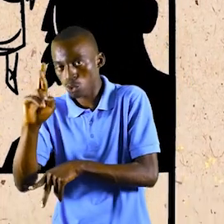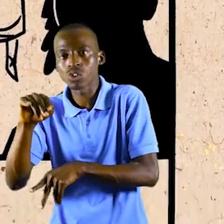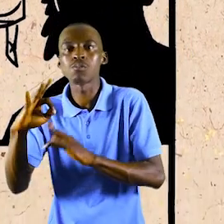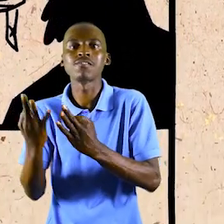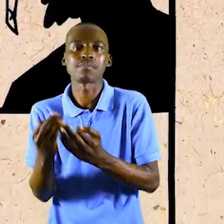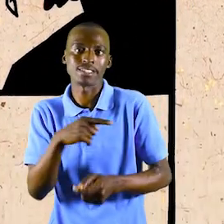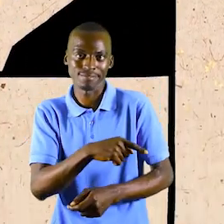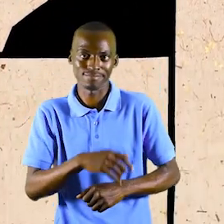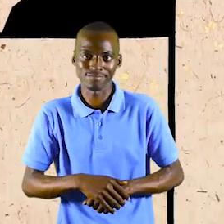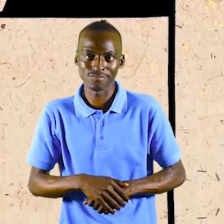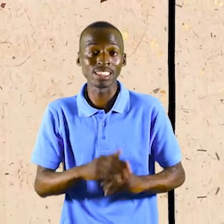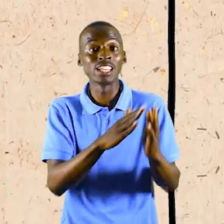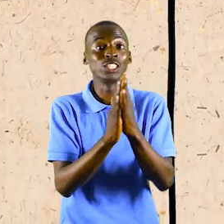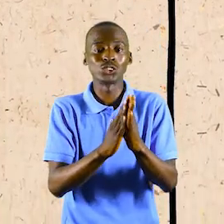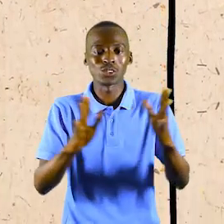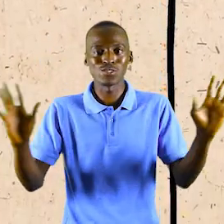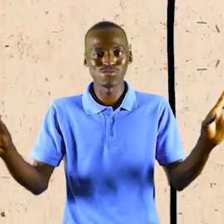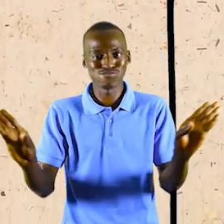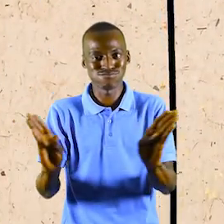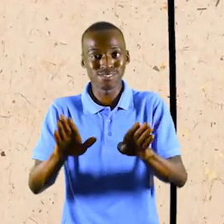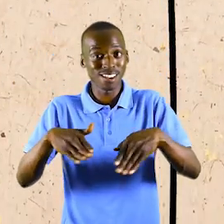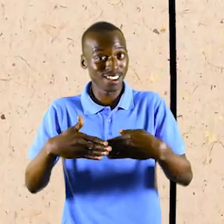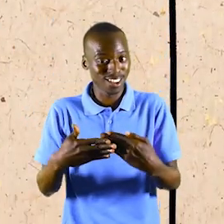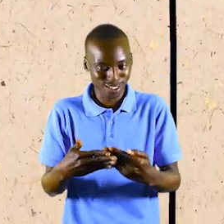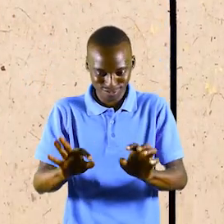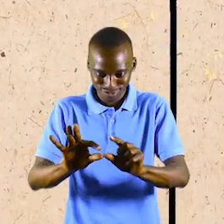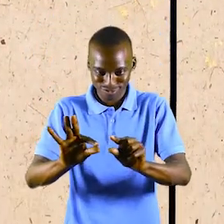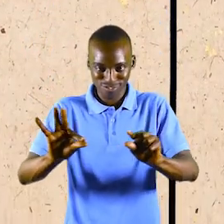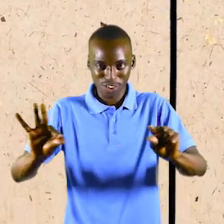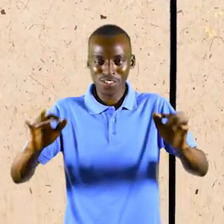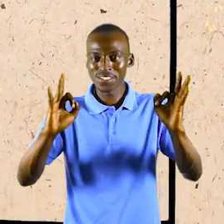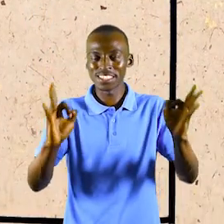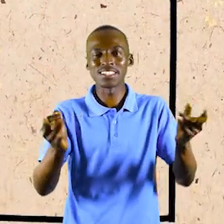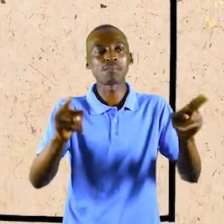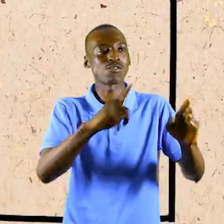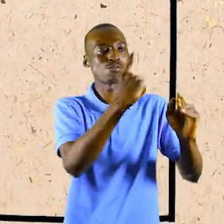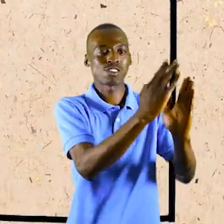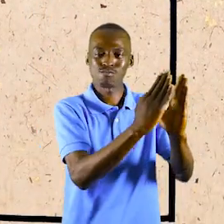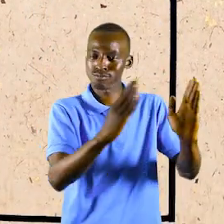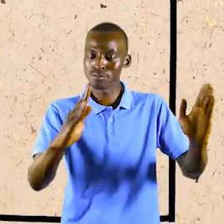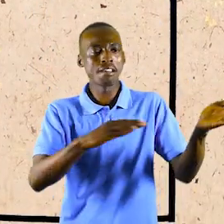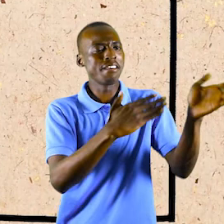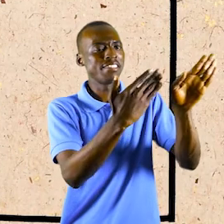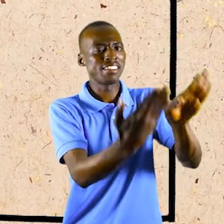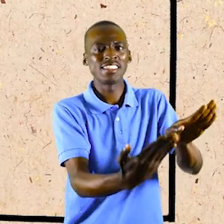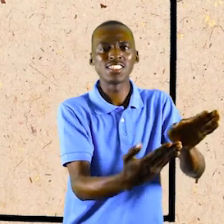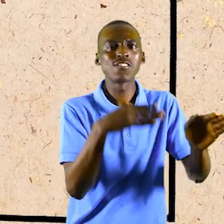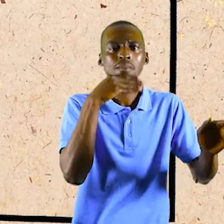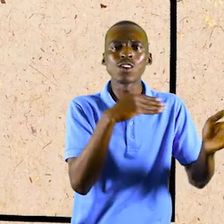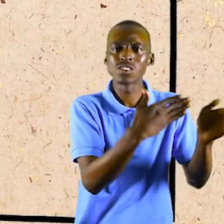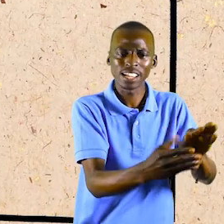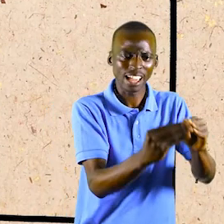Naomi's family as well. The story concludes with a reversal of all of the tragedies from chapter 1. So the death of the husband